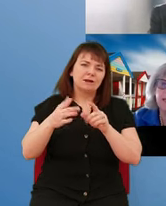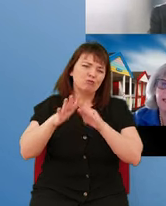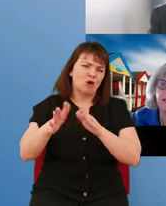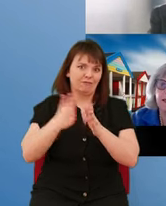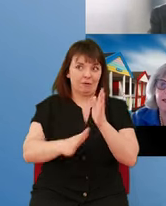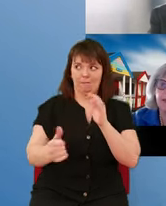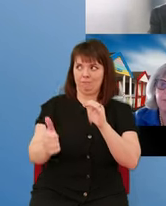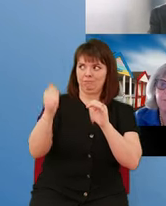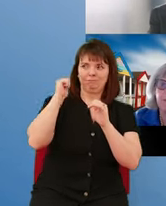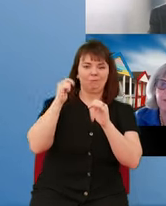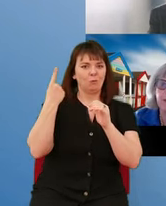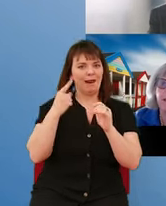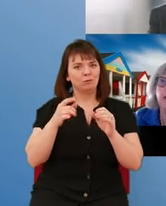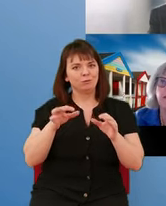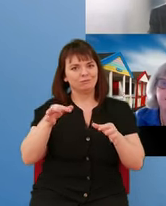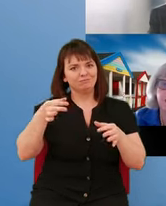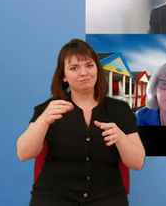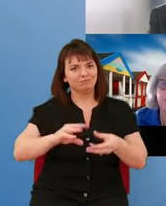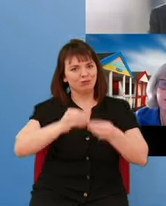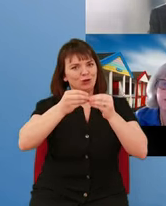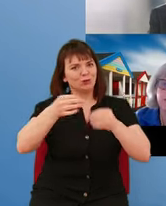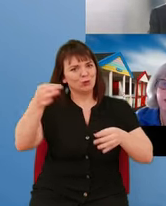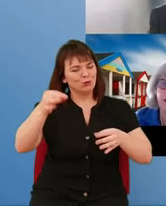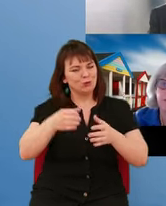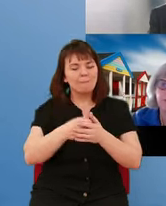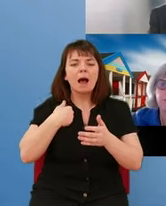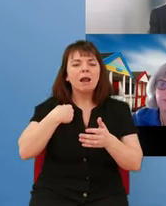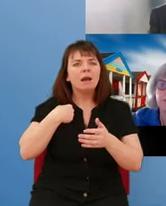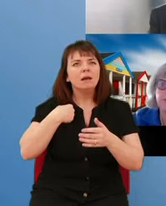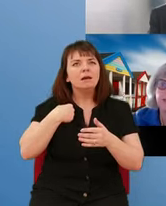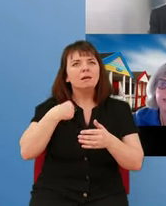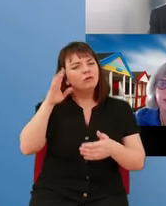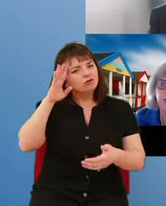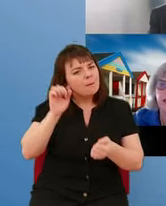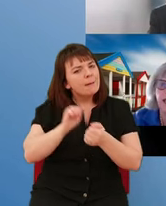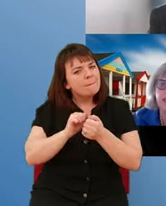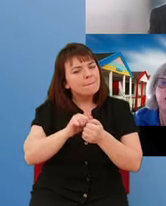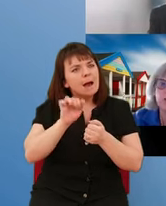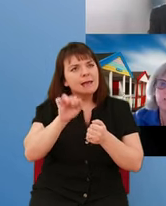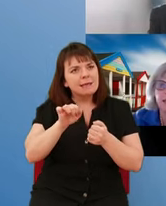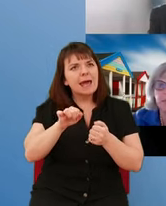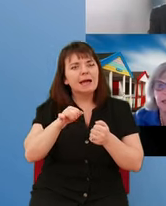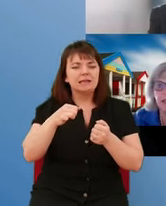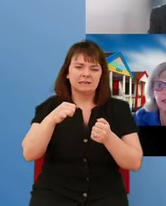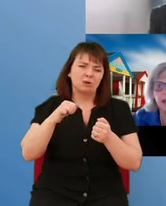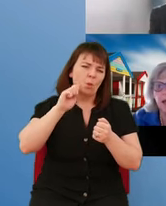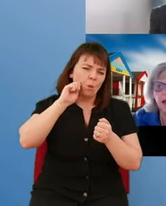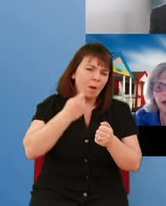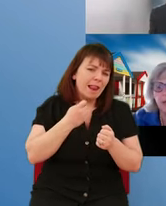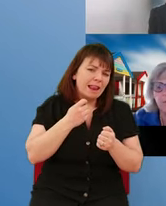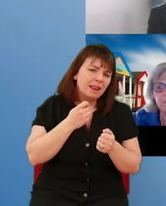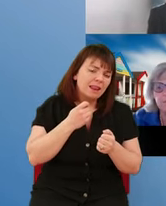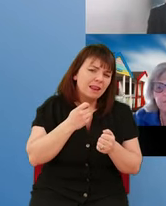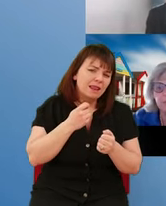well see early retirements, and so retention has got to be a big